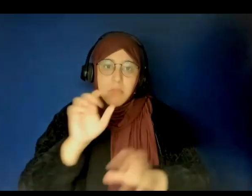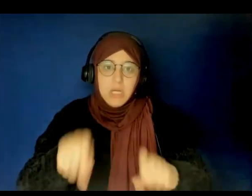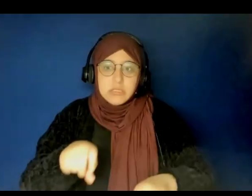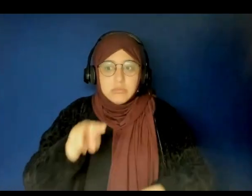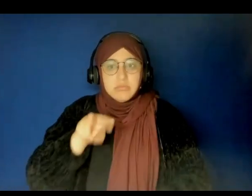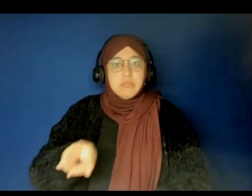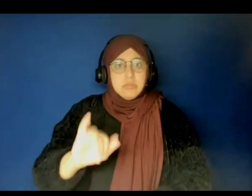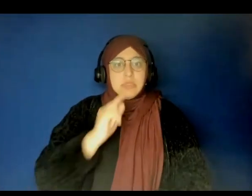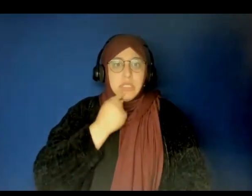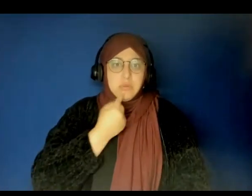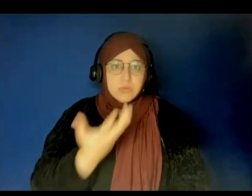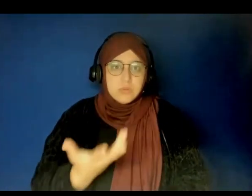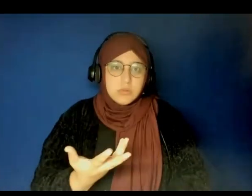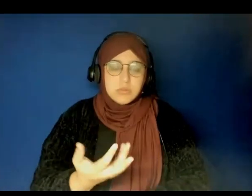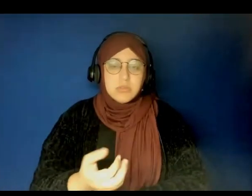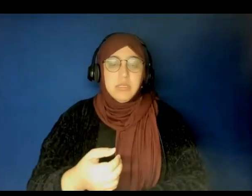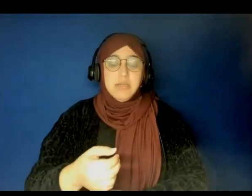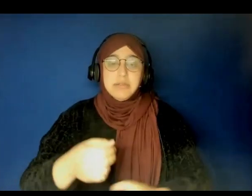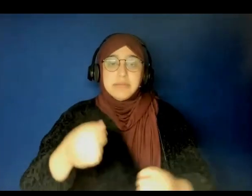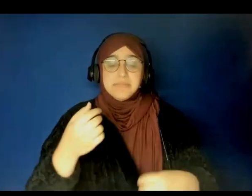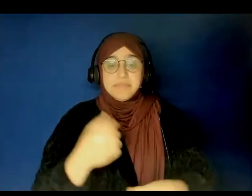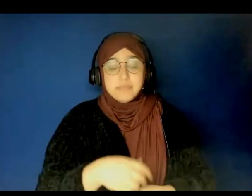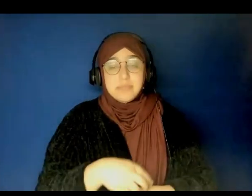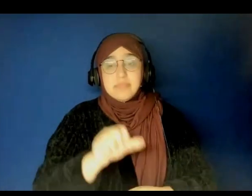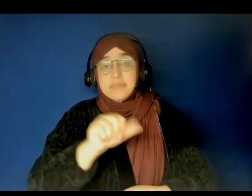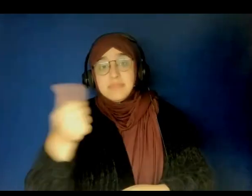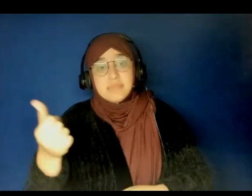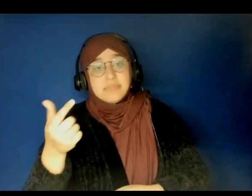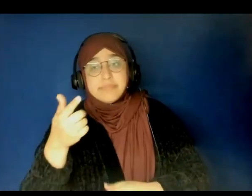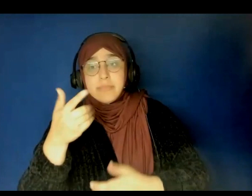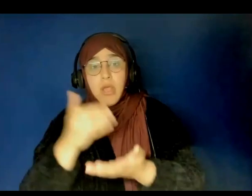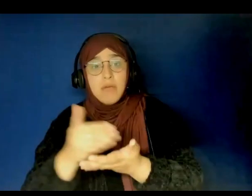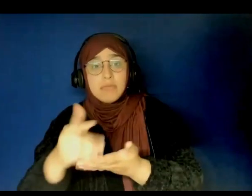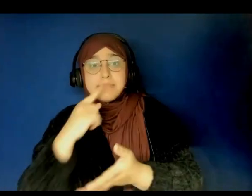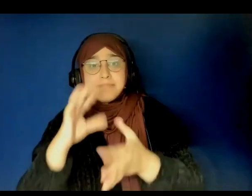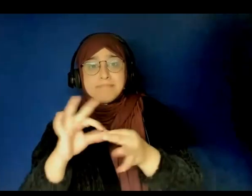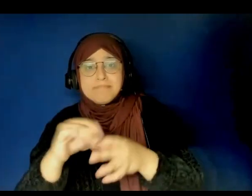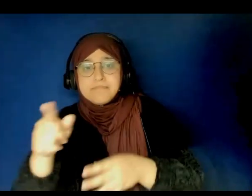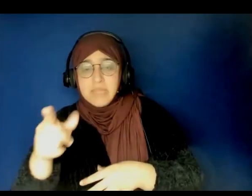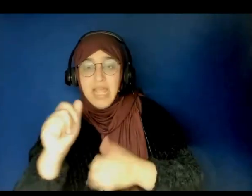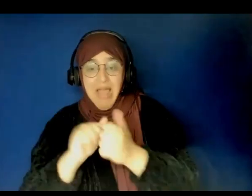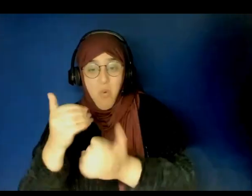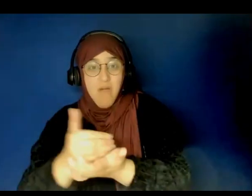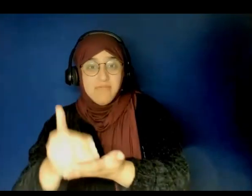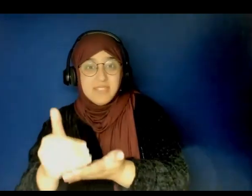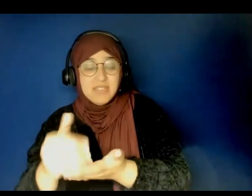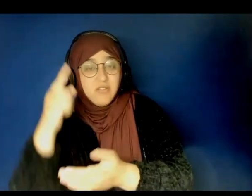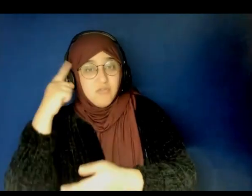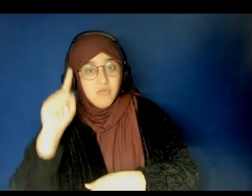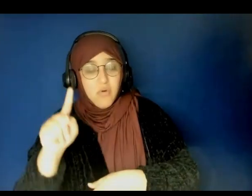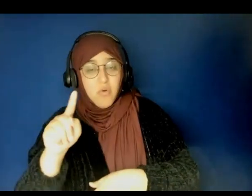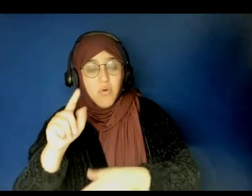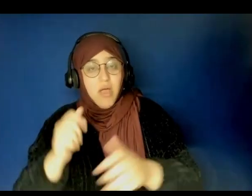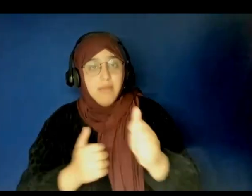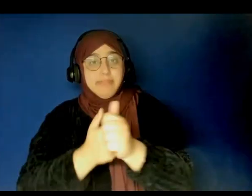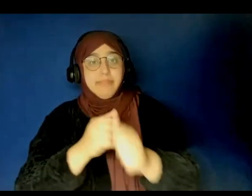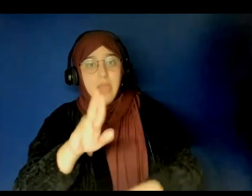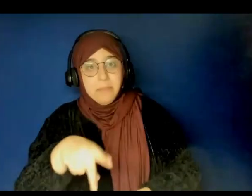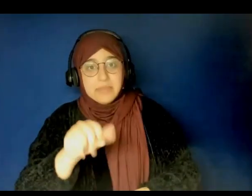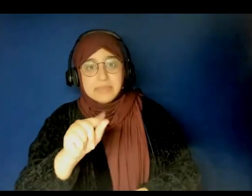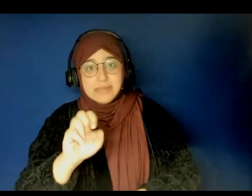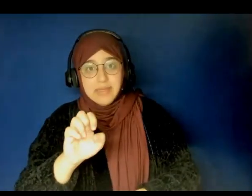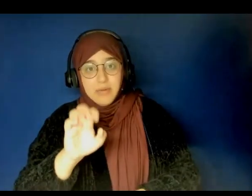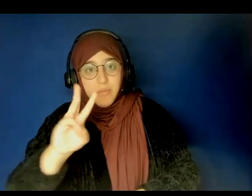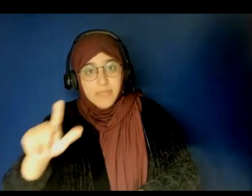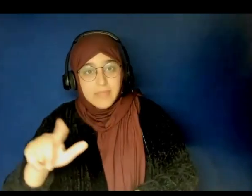The second question you asked of how often should we update a will, generally you only need to update a will in two